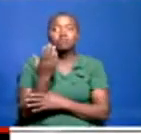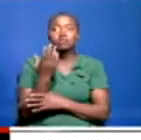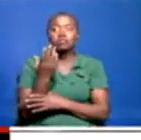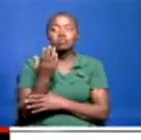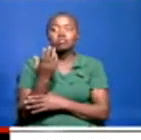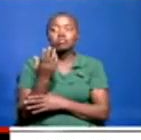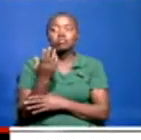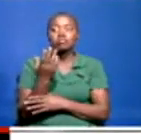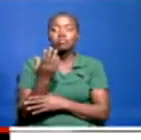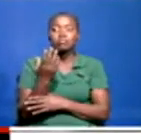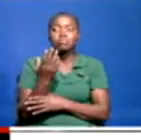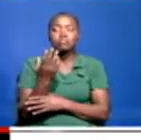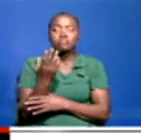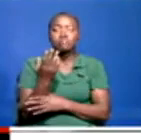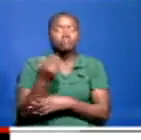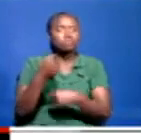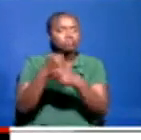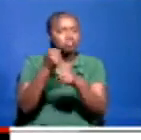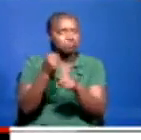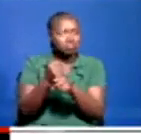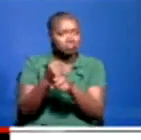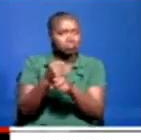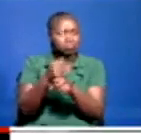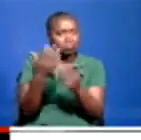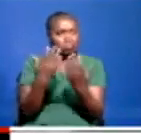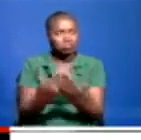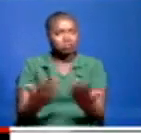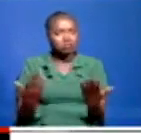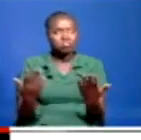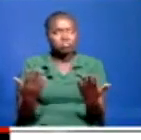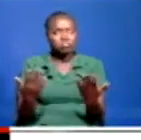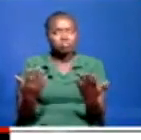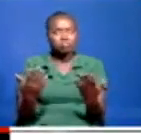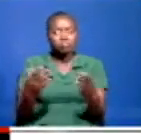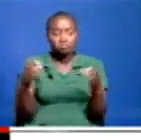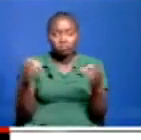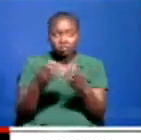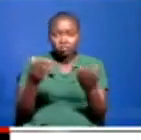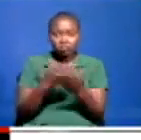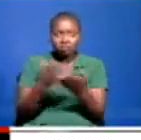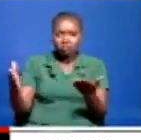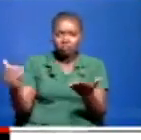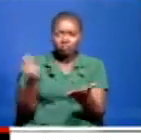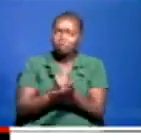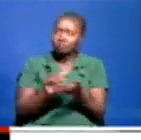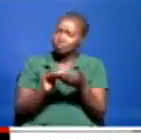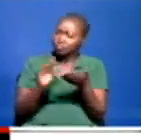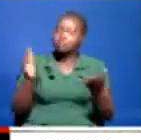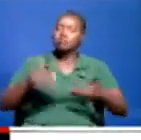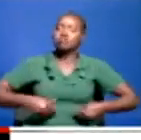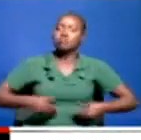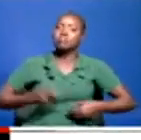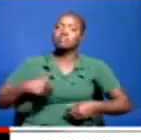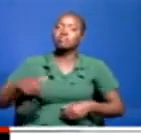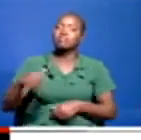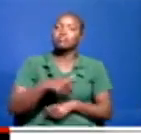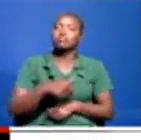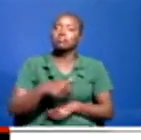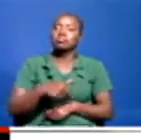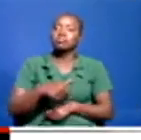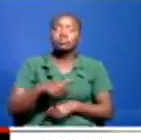teweza kutengeneza bidhaa zingine, na hizo viwanda zitatoa ajira mingi sana kwa vijana wetu.